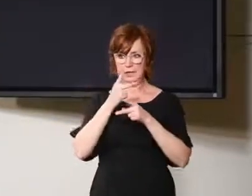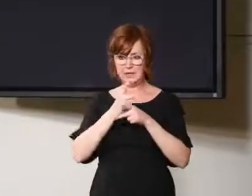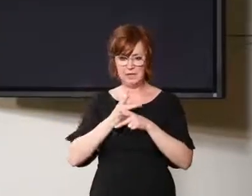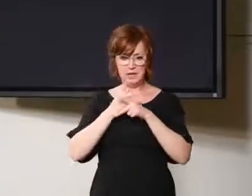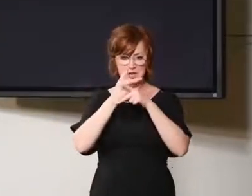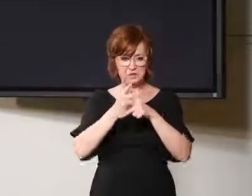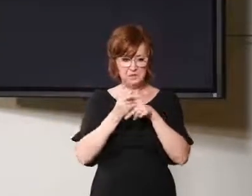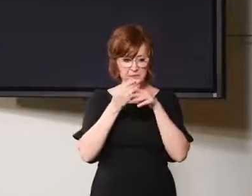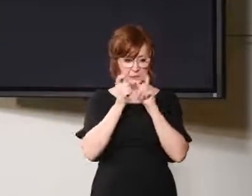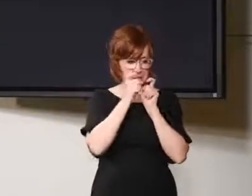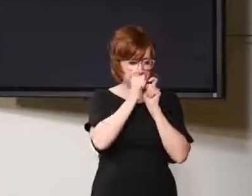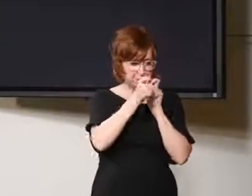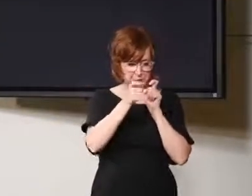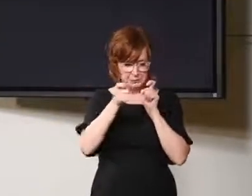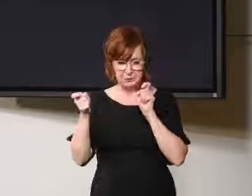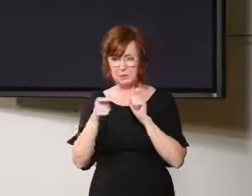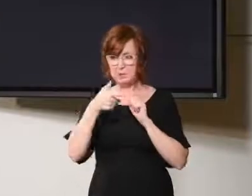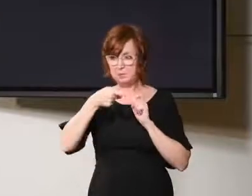protective equipment?